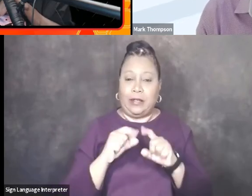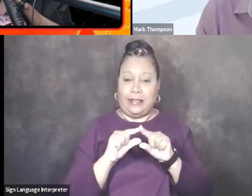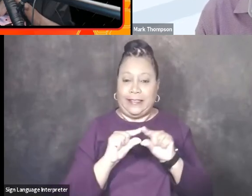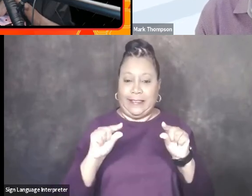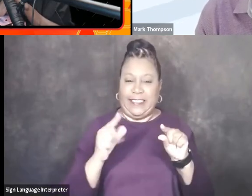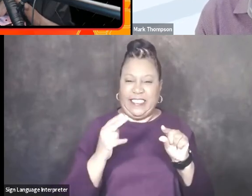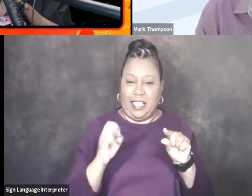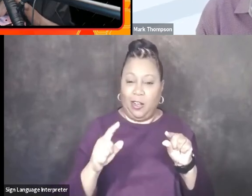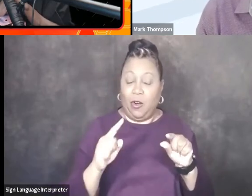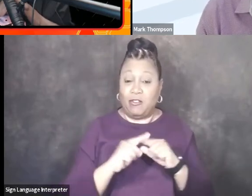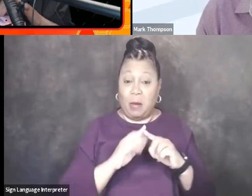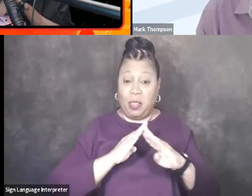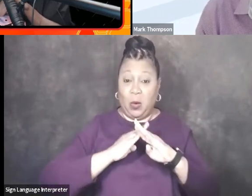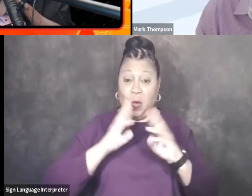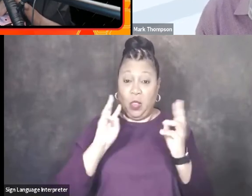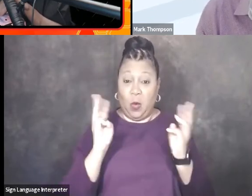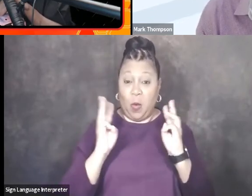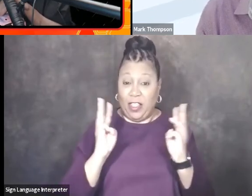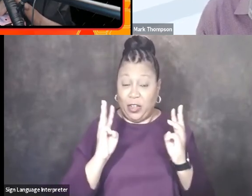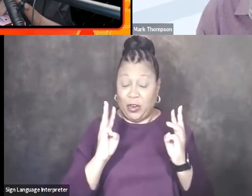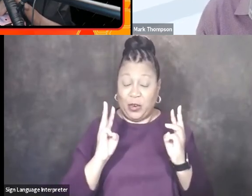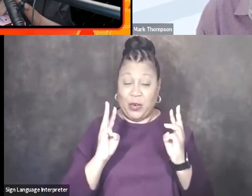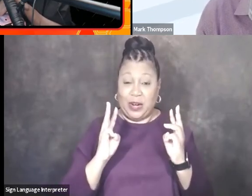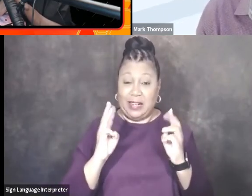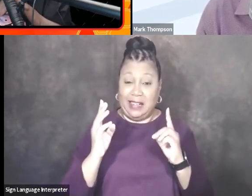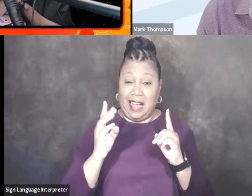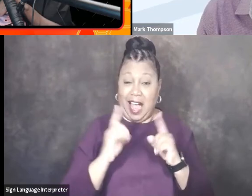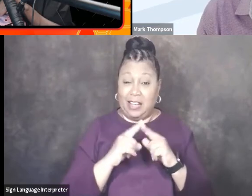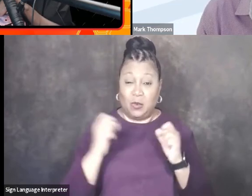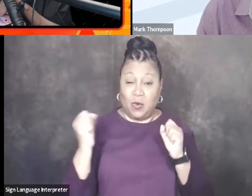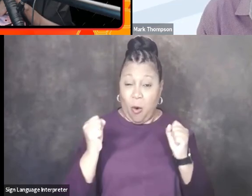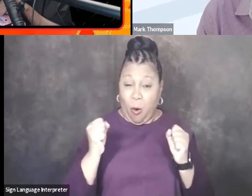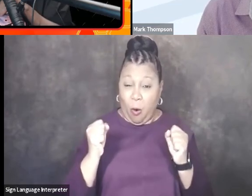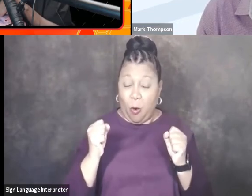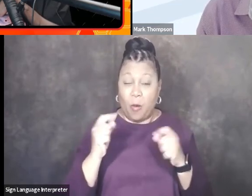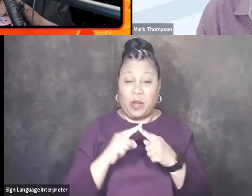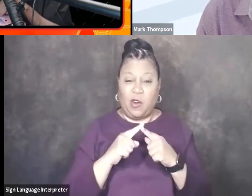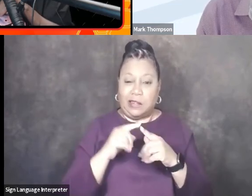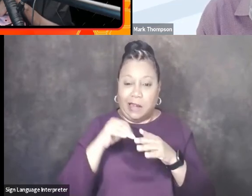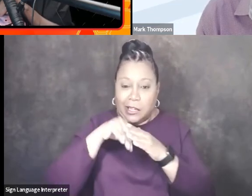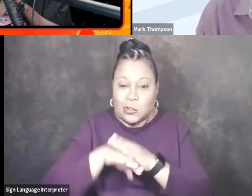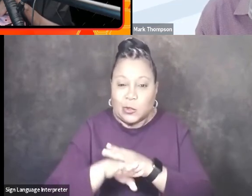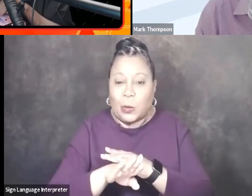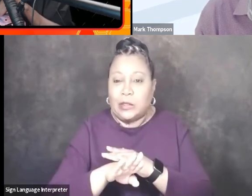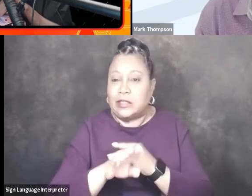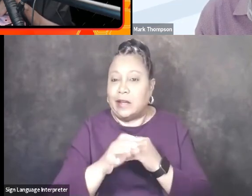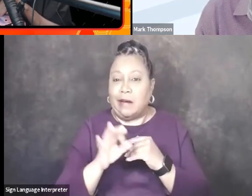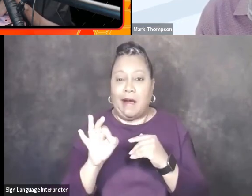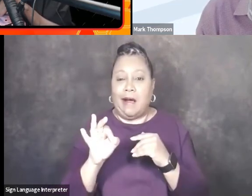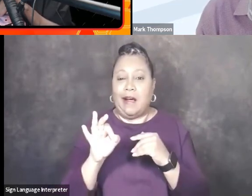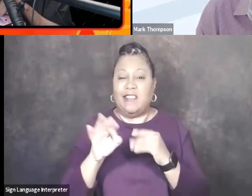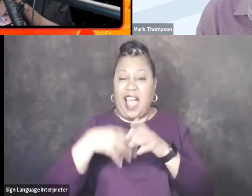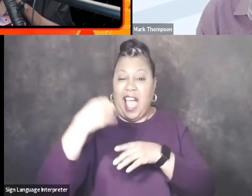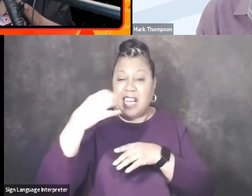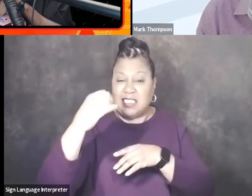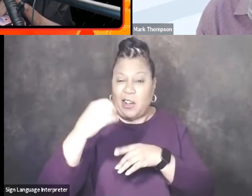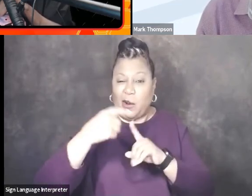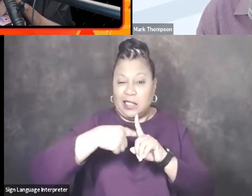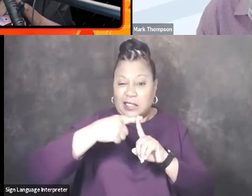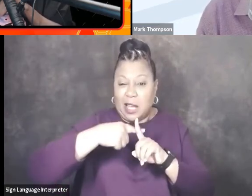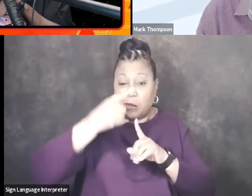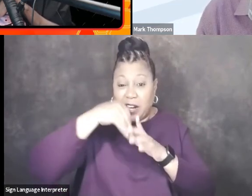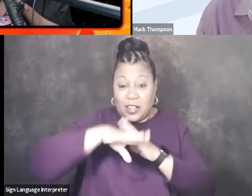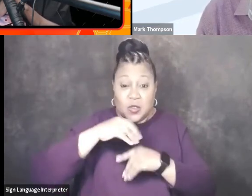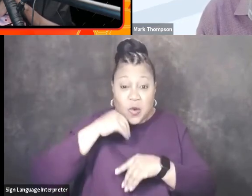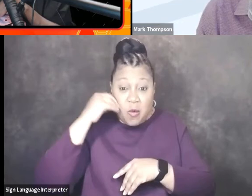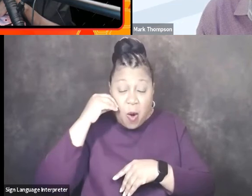a weather, heat and cold standpoint as far as intrusion of the exterior temperature into your